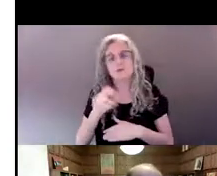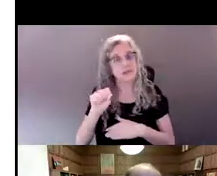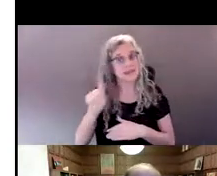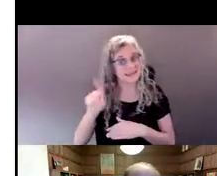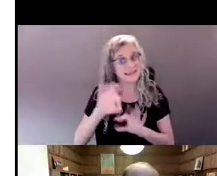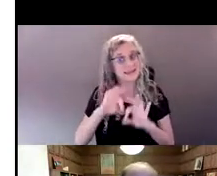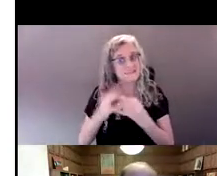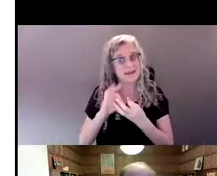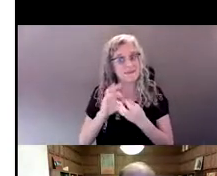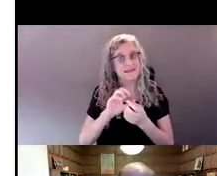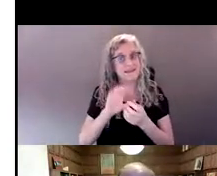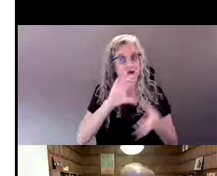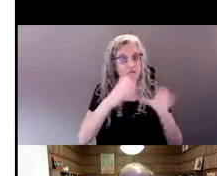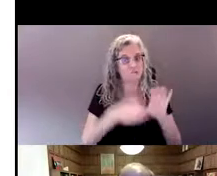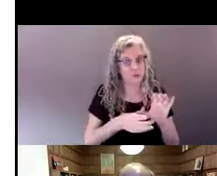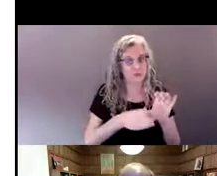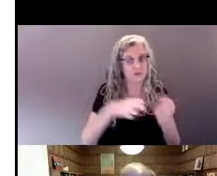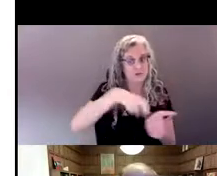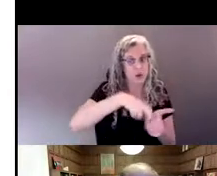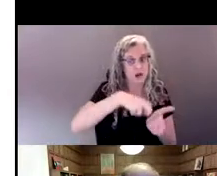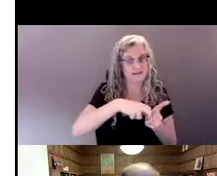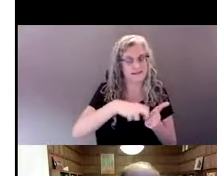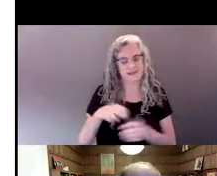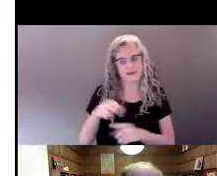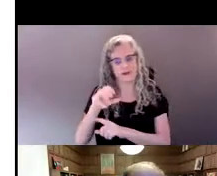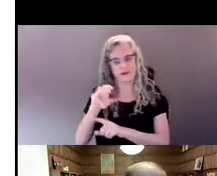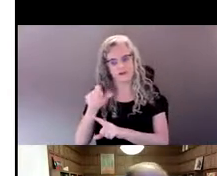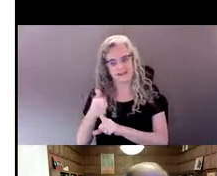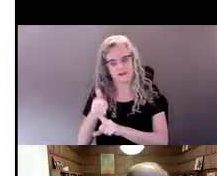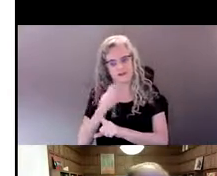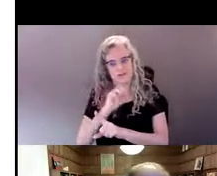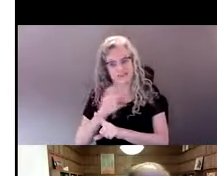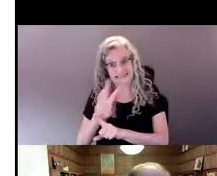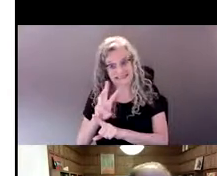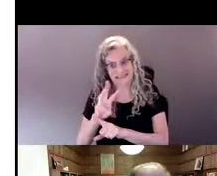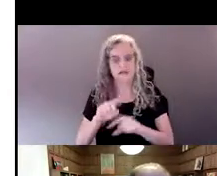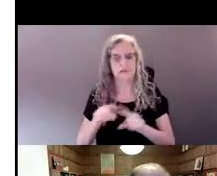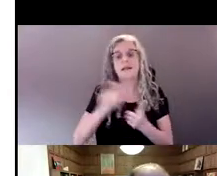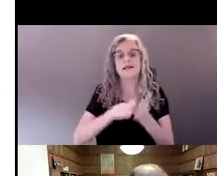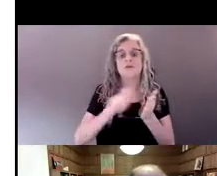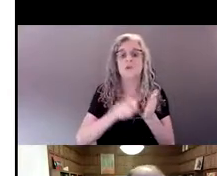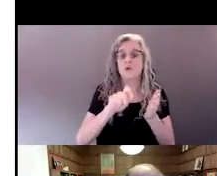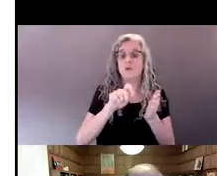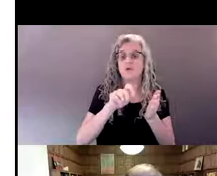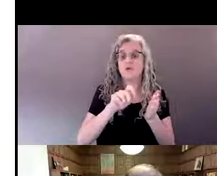to Protestantism when he was six, although by the time he wrote this essay, he was an atheist. But his teaching was in